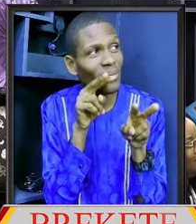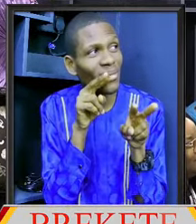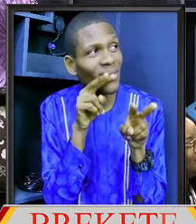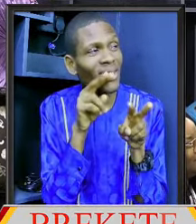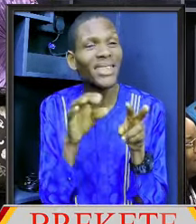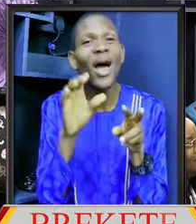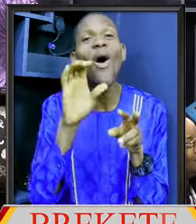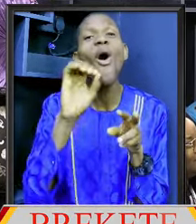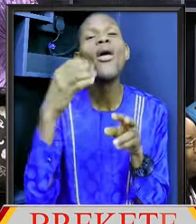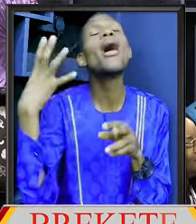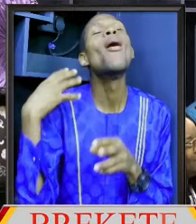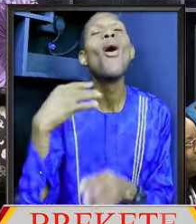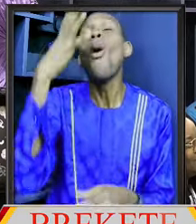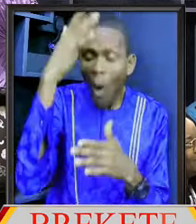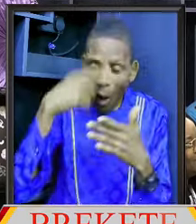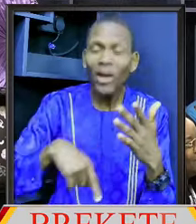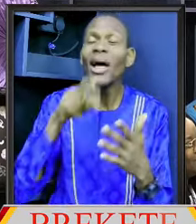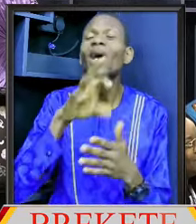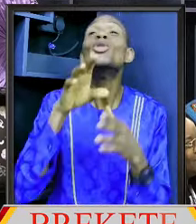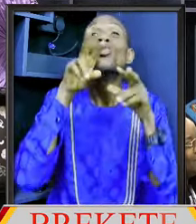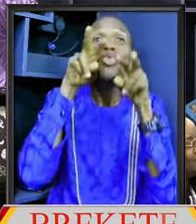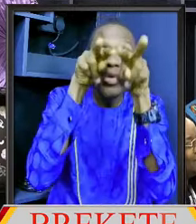He said, oh God, where do they look?